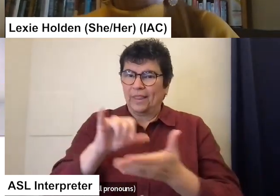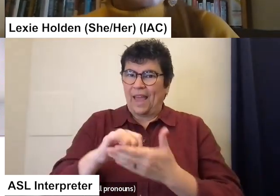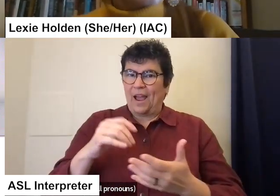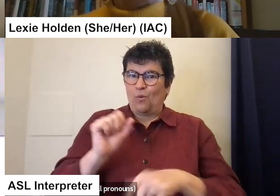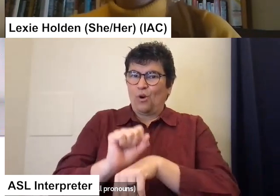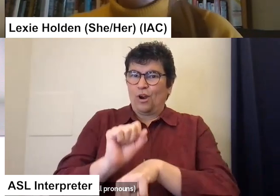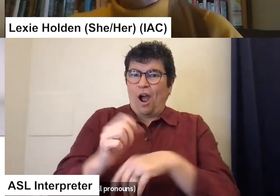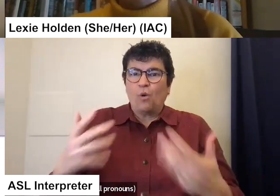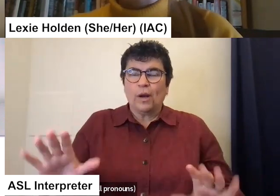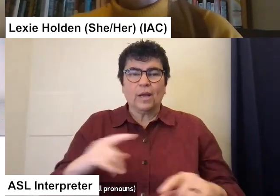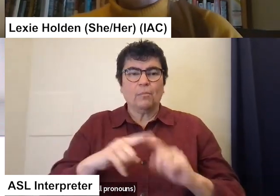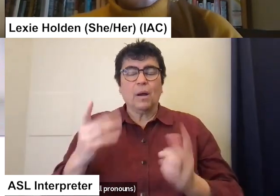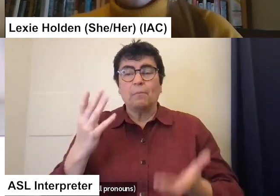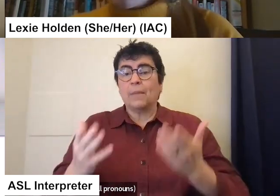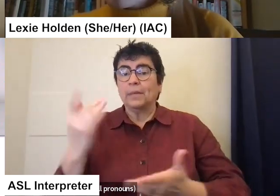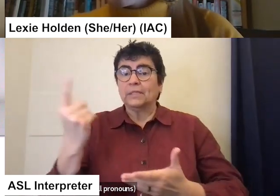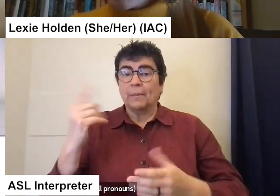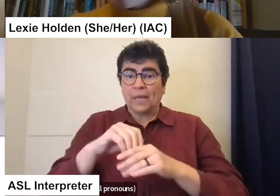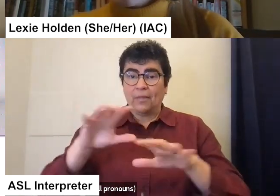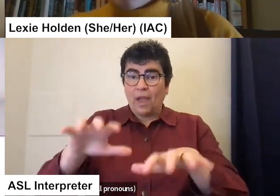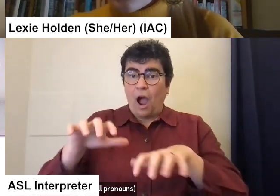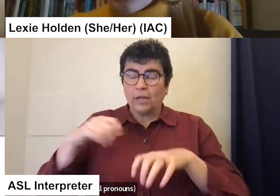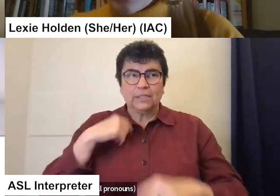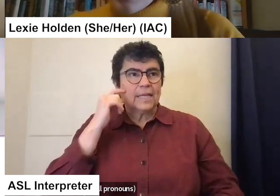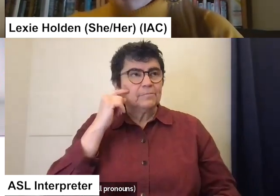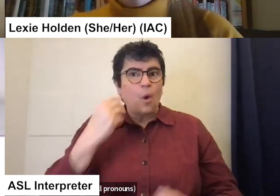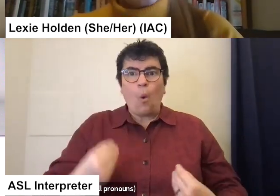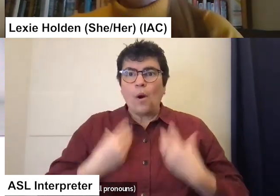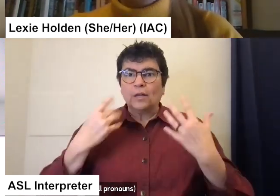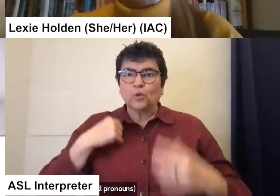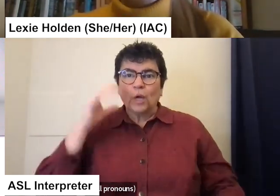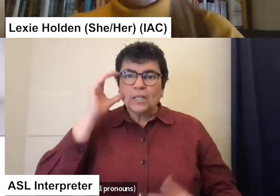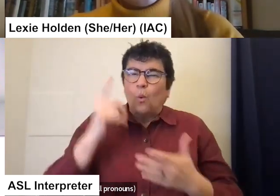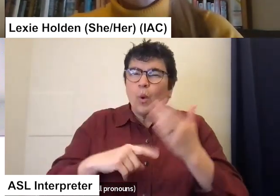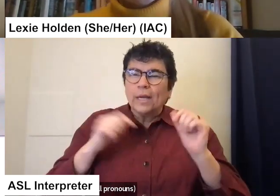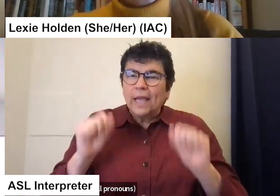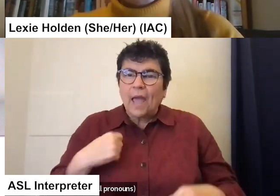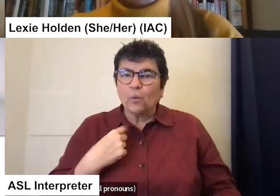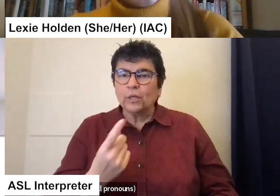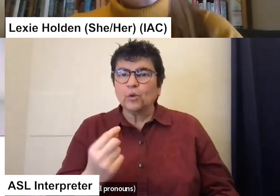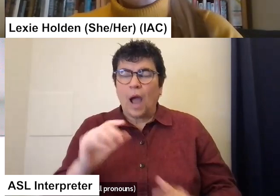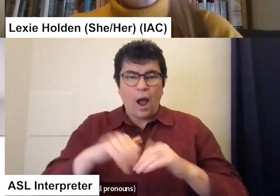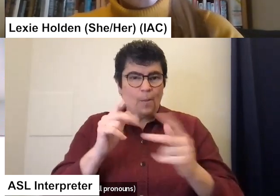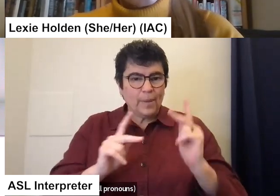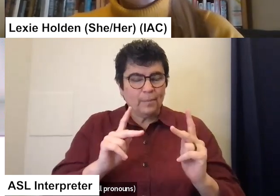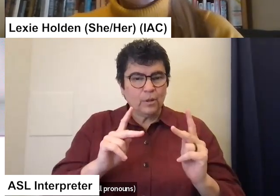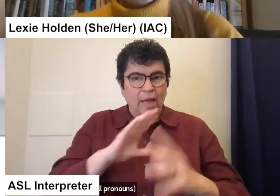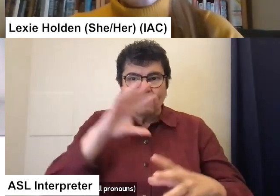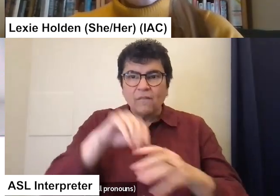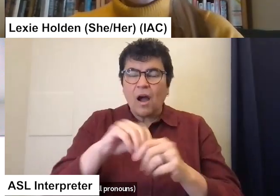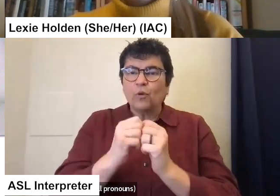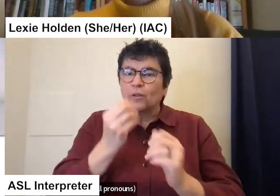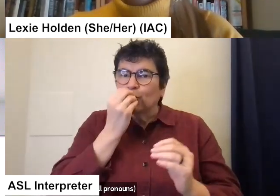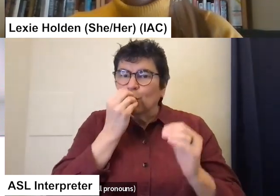it will inspire some in the audience listening. What can we do, and how can people get involved in this food justice work and